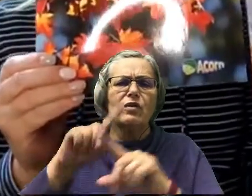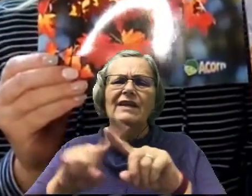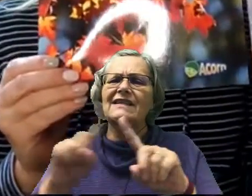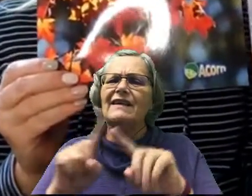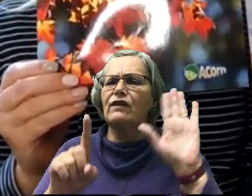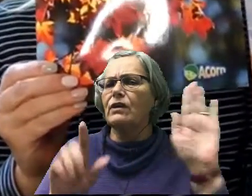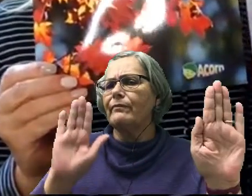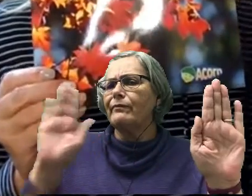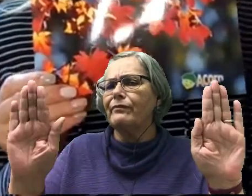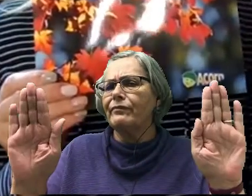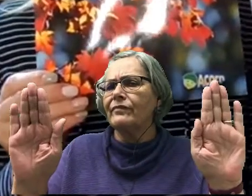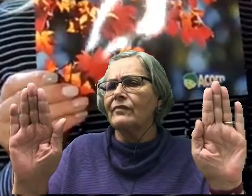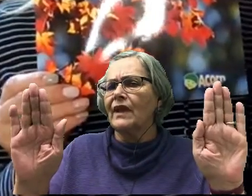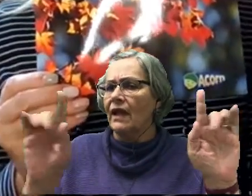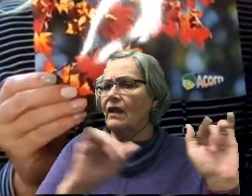differences?